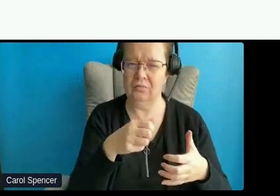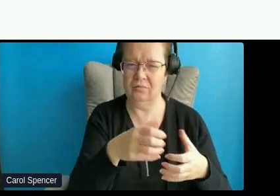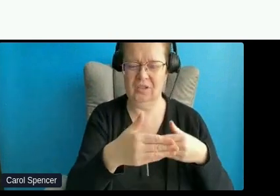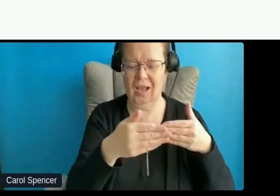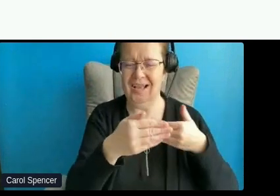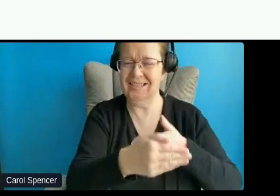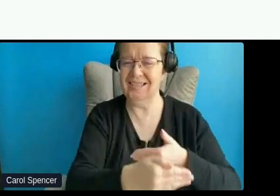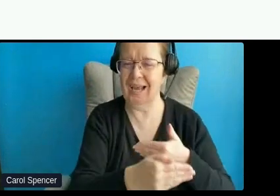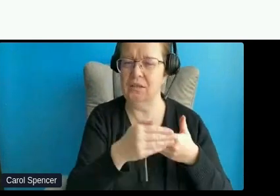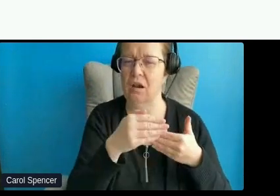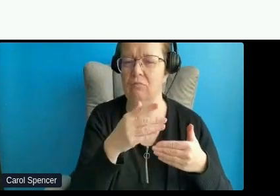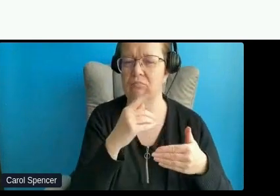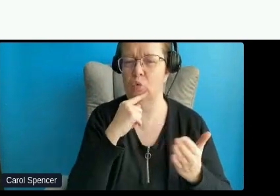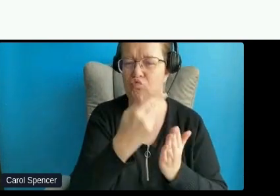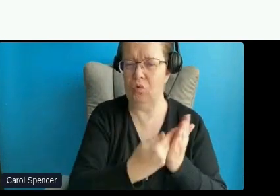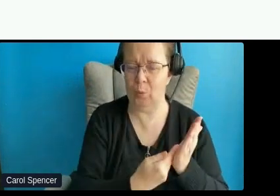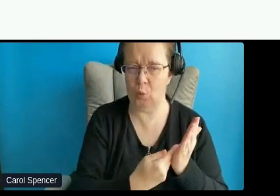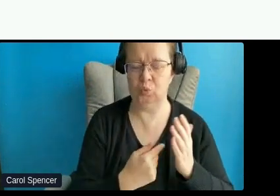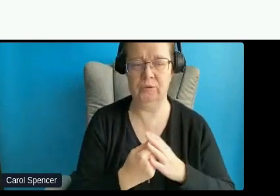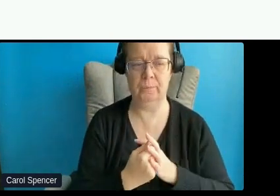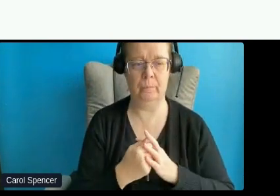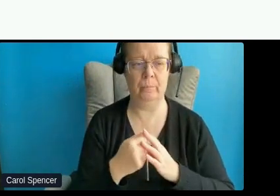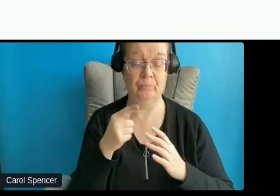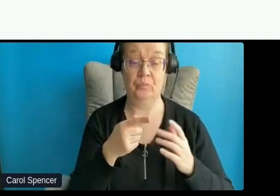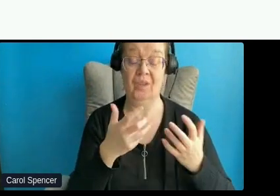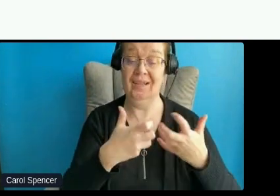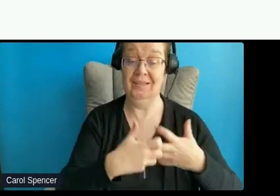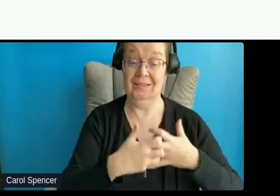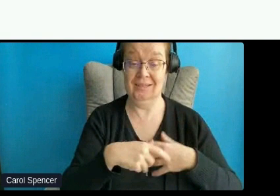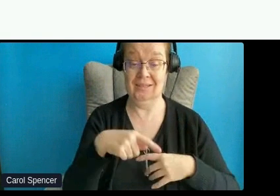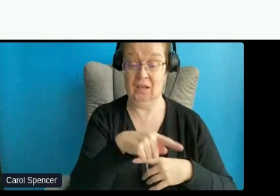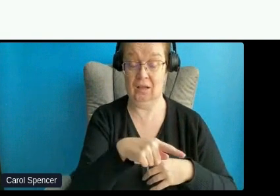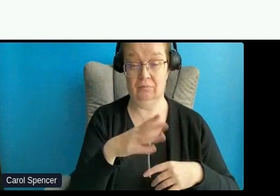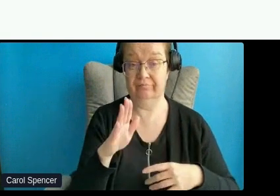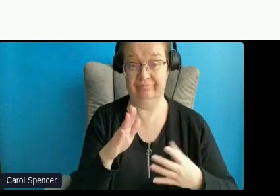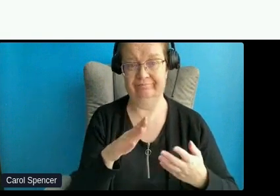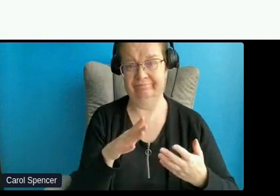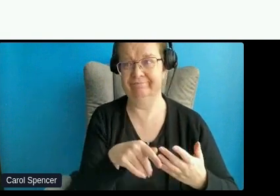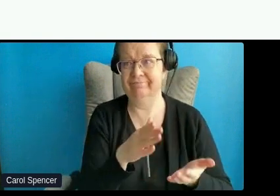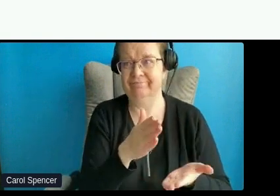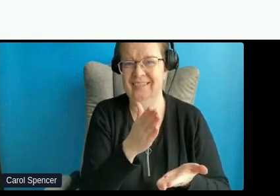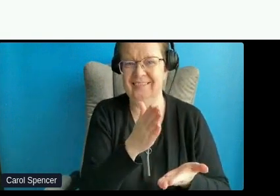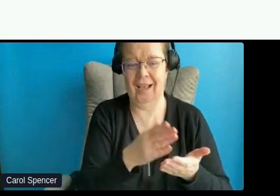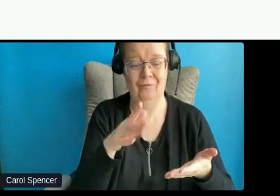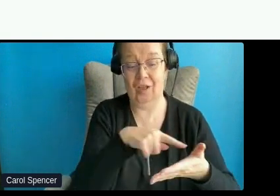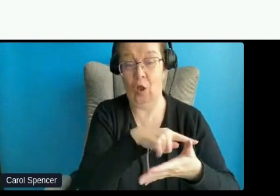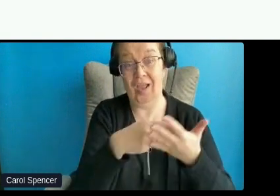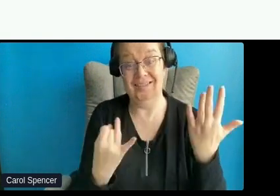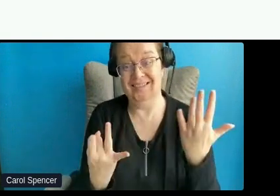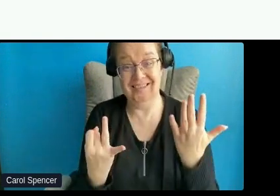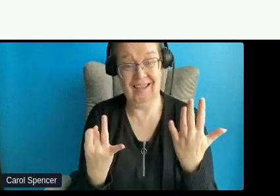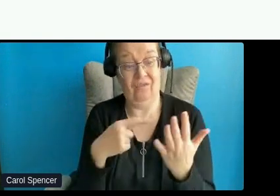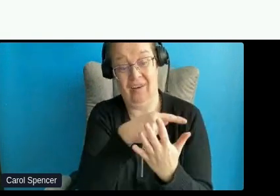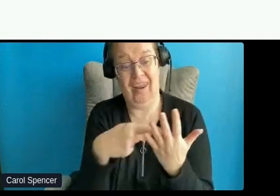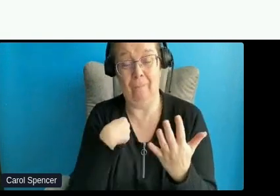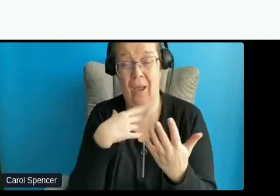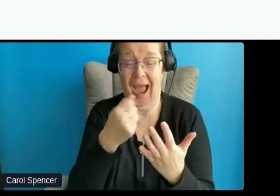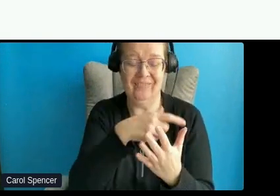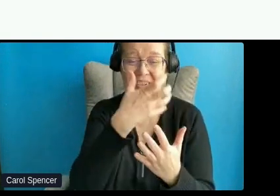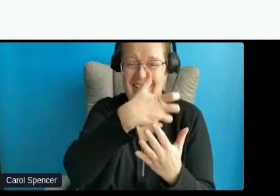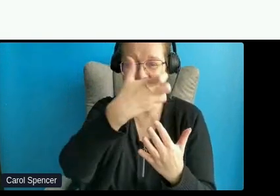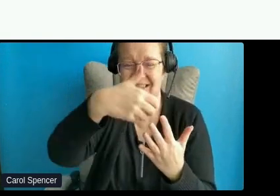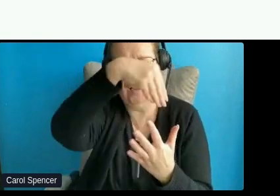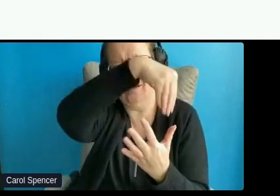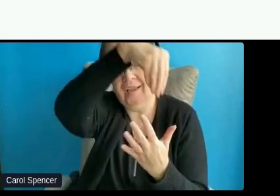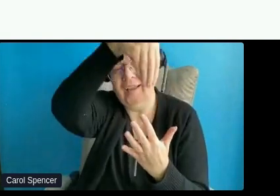report, but technology was a theme in pretty much all of the areas that we covered in our research. So there'll be